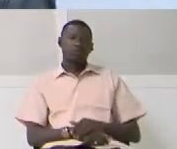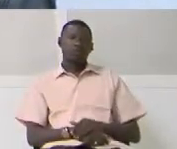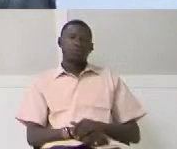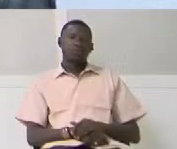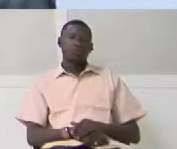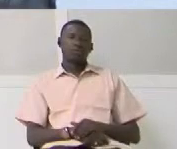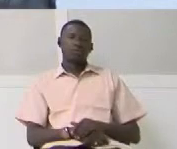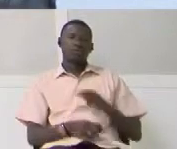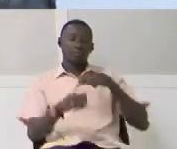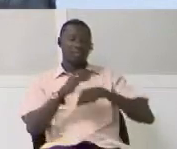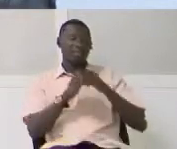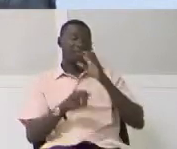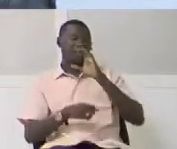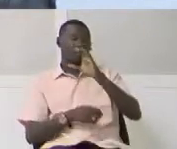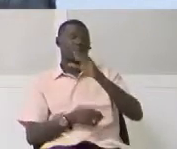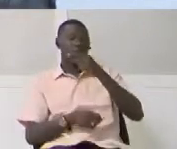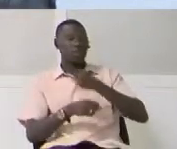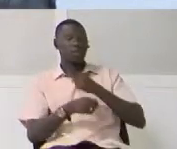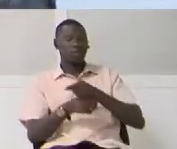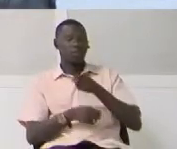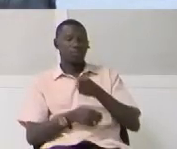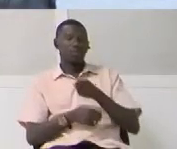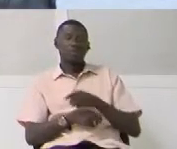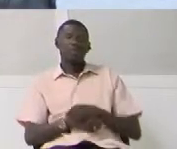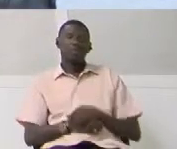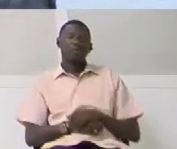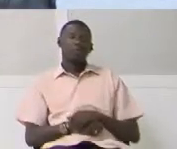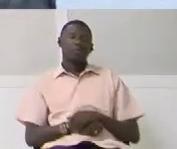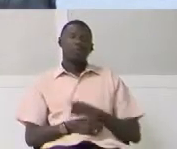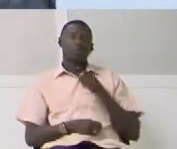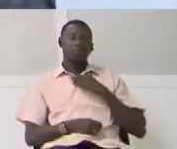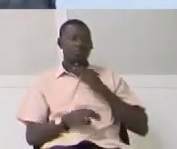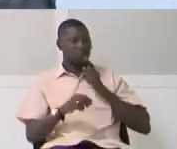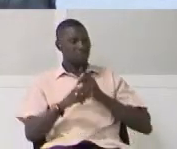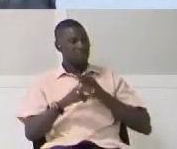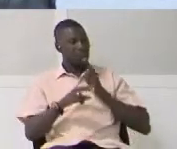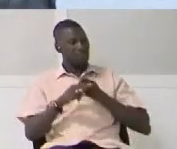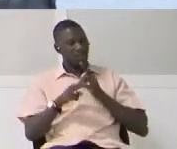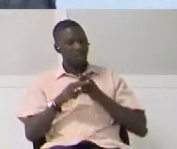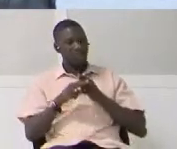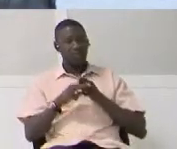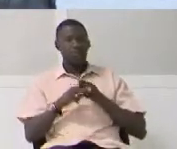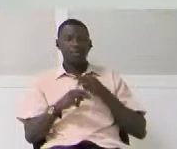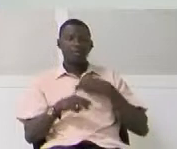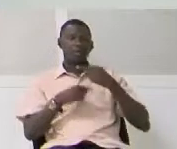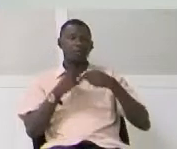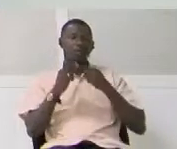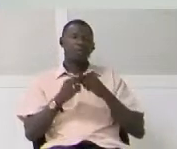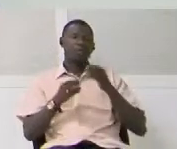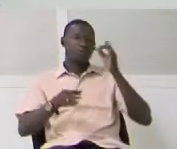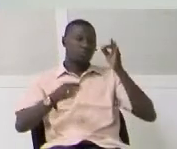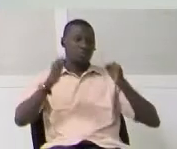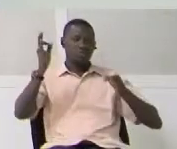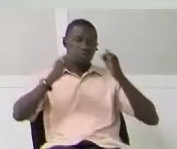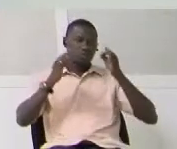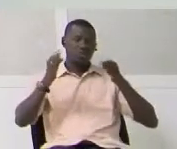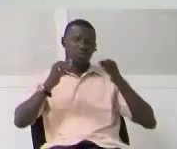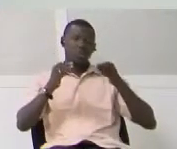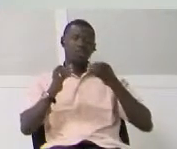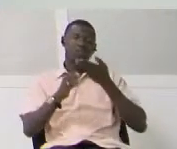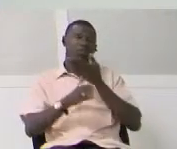deka bi fi in this country war nañu baye hel we should be careful the justice system be we should be careful and